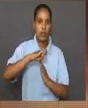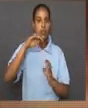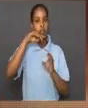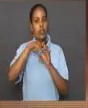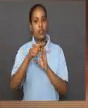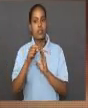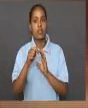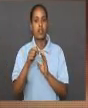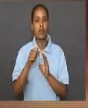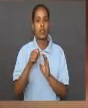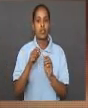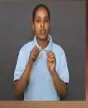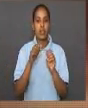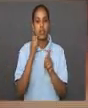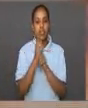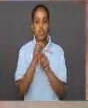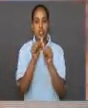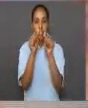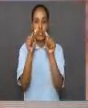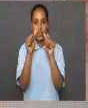in the designated shell.